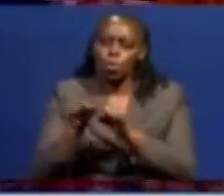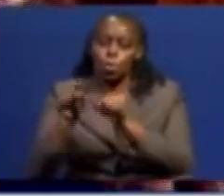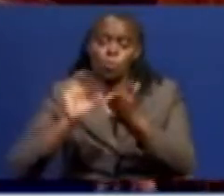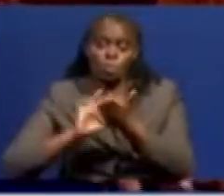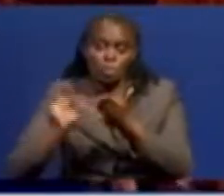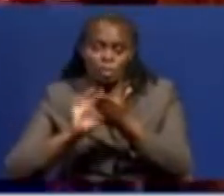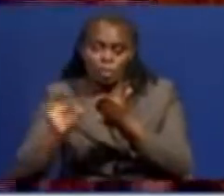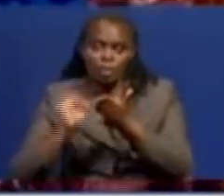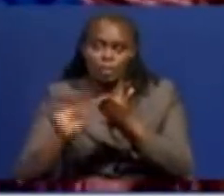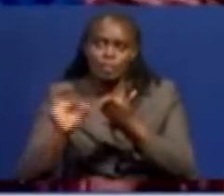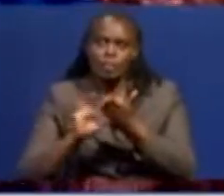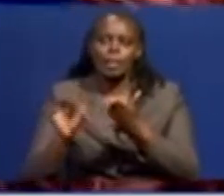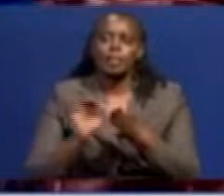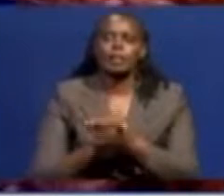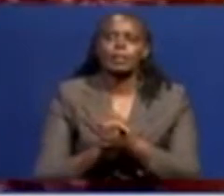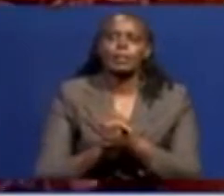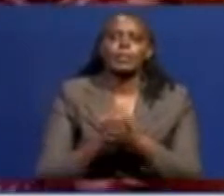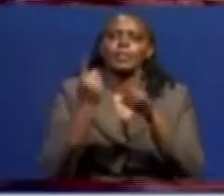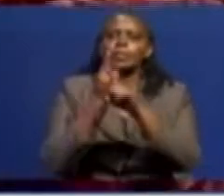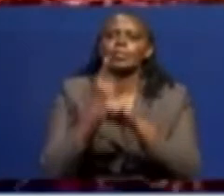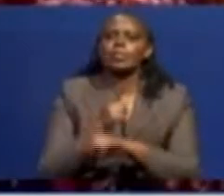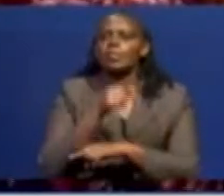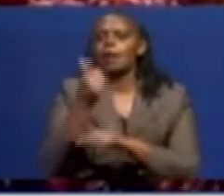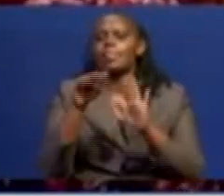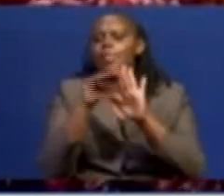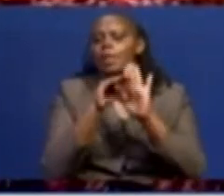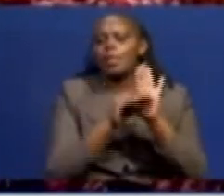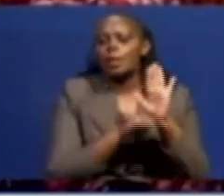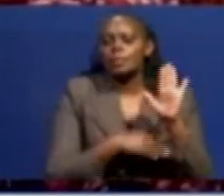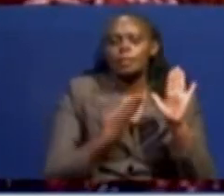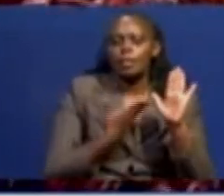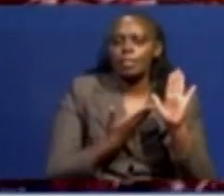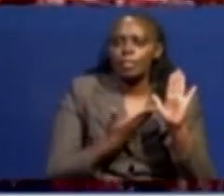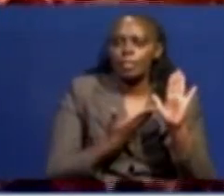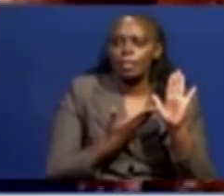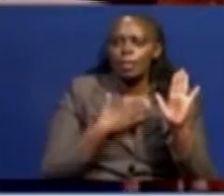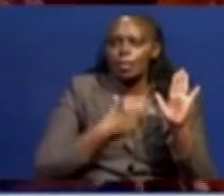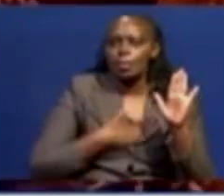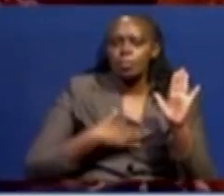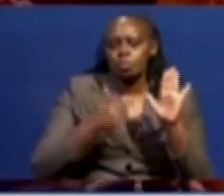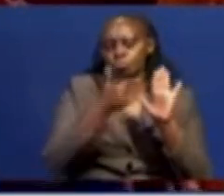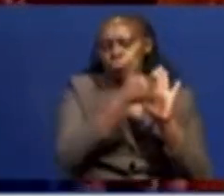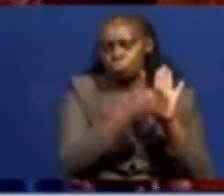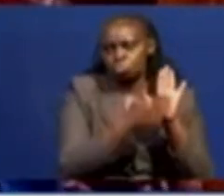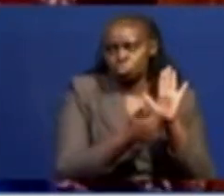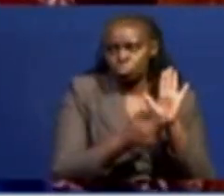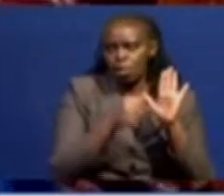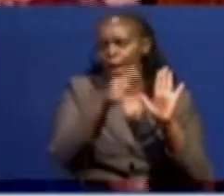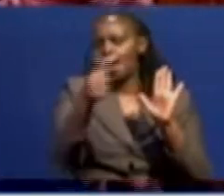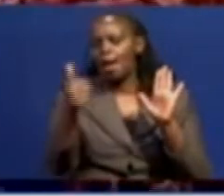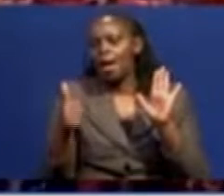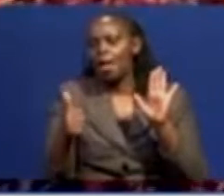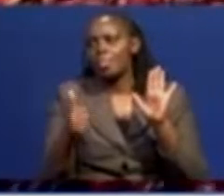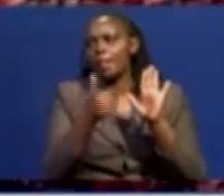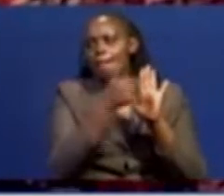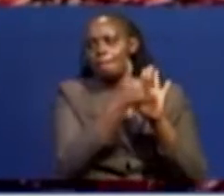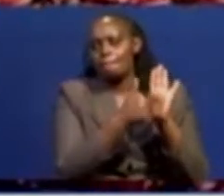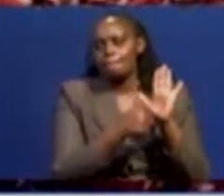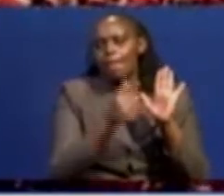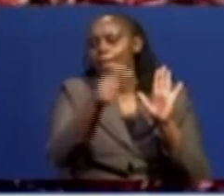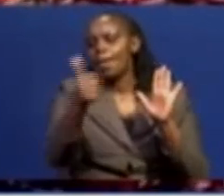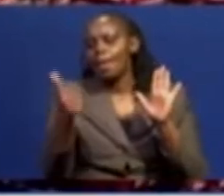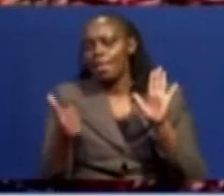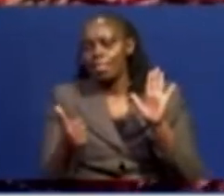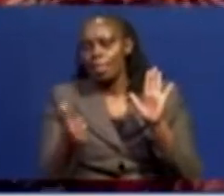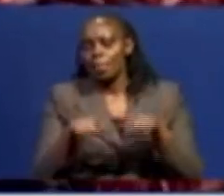the county secretary of. Thank you, Madam Witness. Among others on that list, honorable members. Would you kindly point out other ones